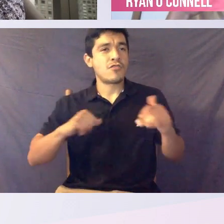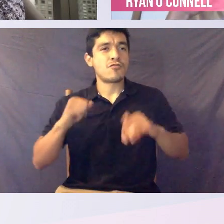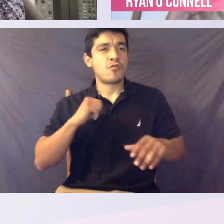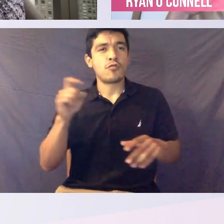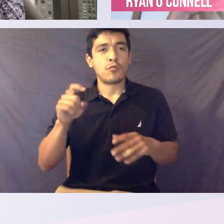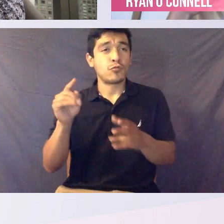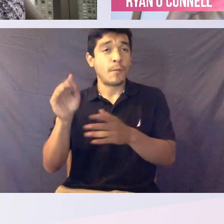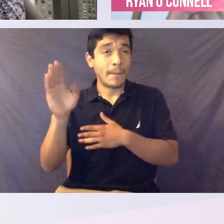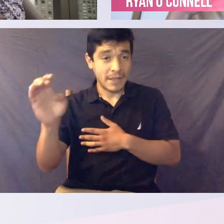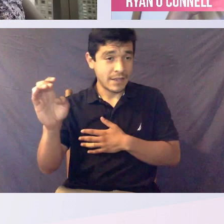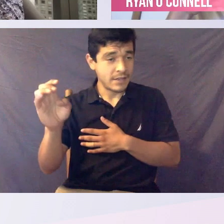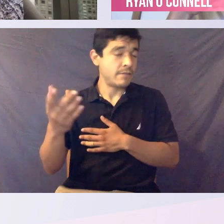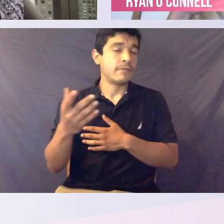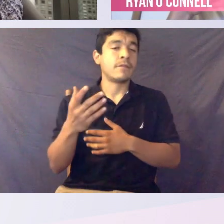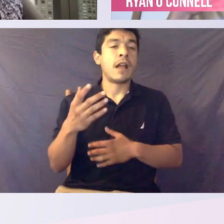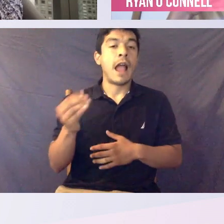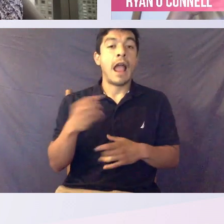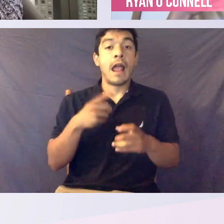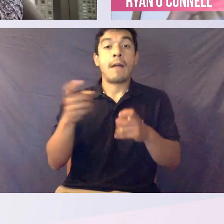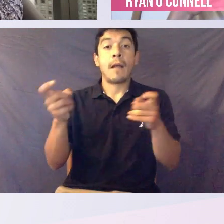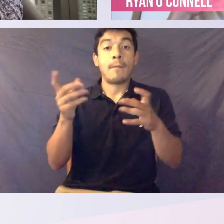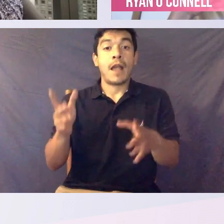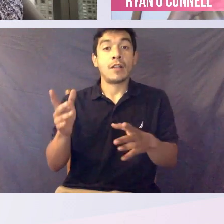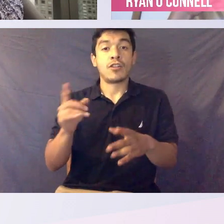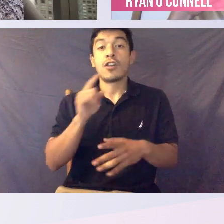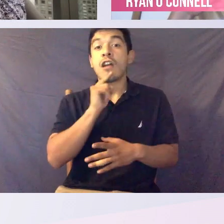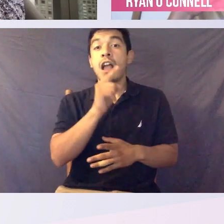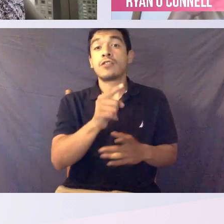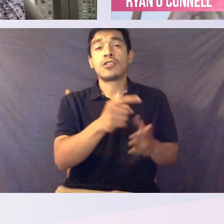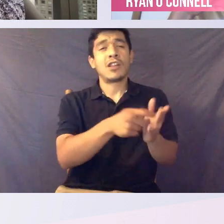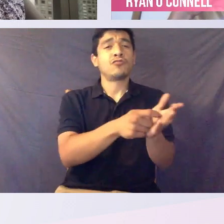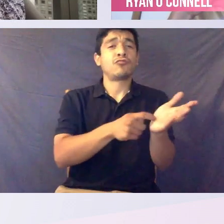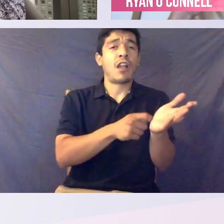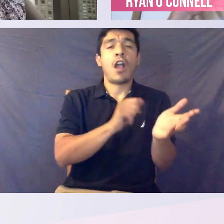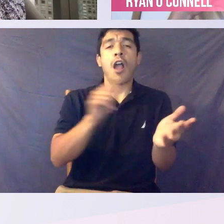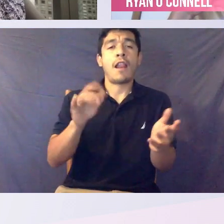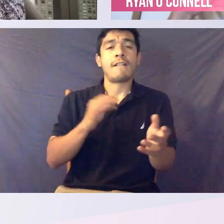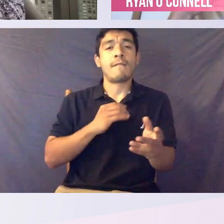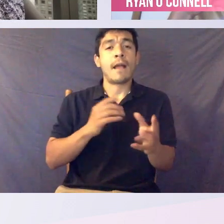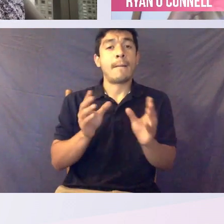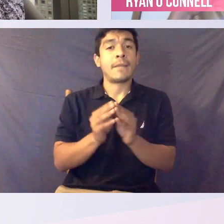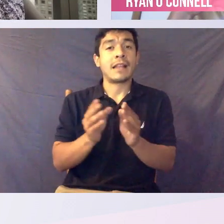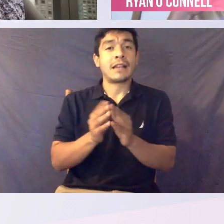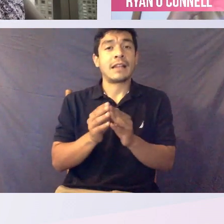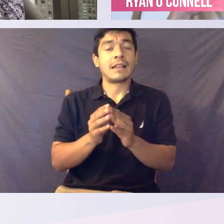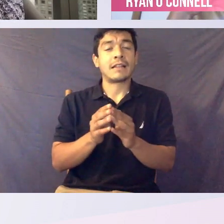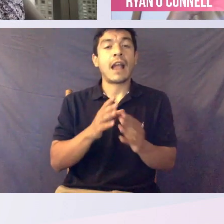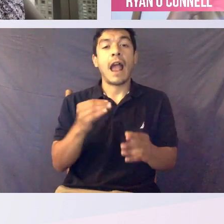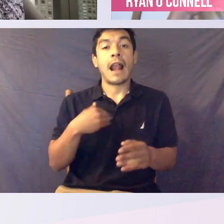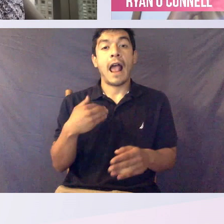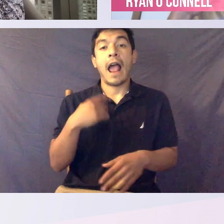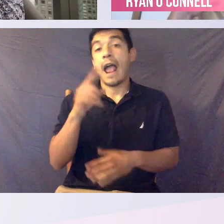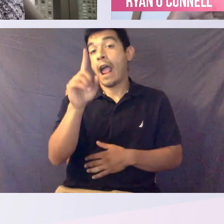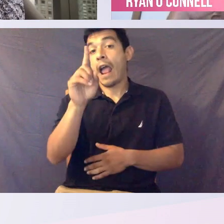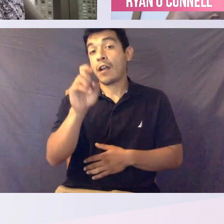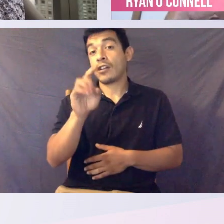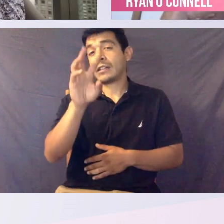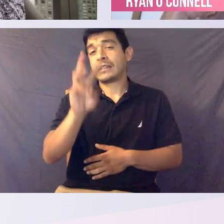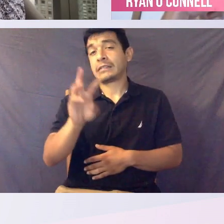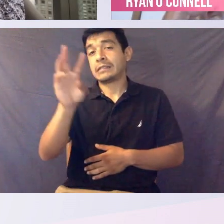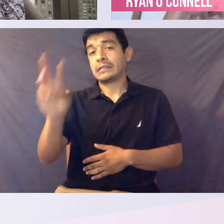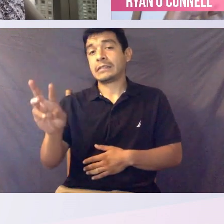And my managers actually track all of my meetings. And so I had 166